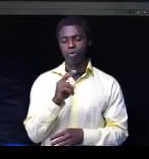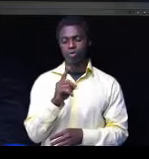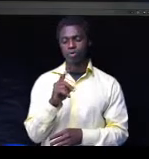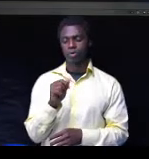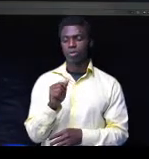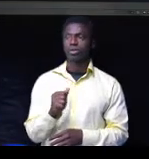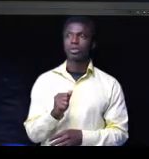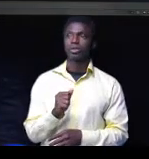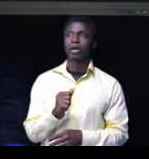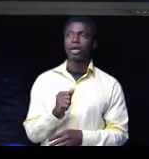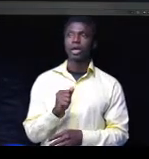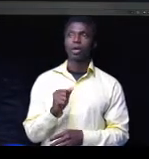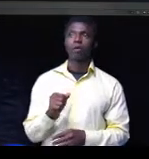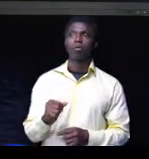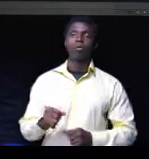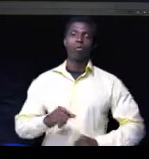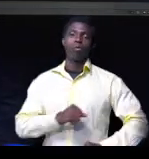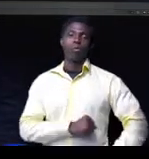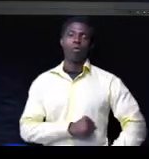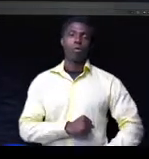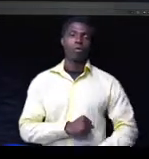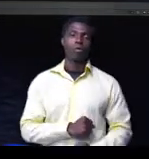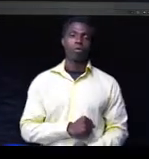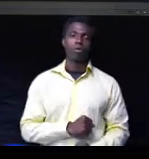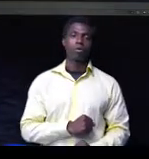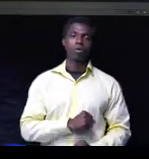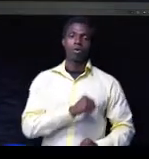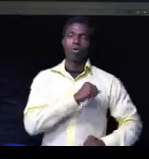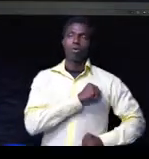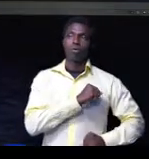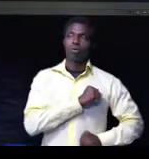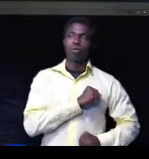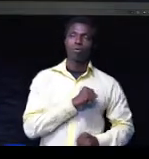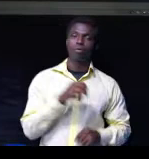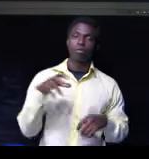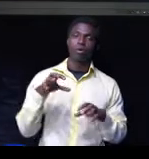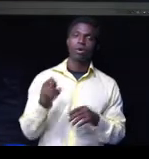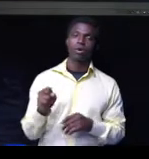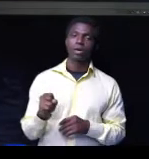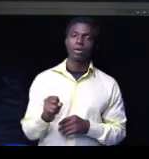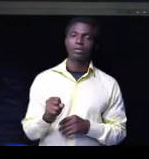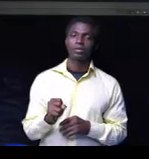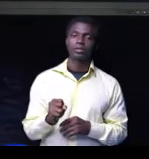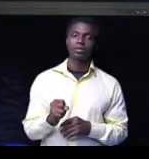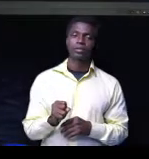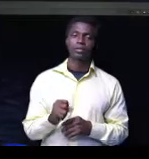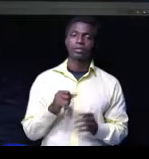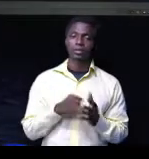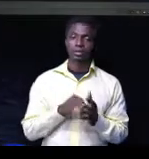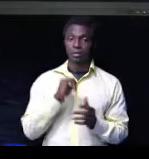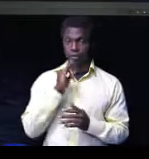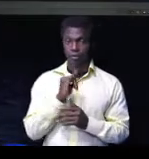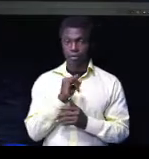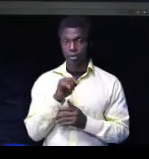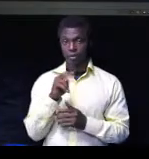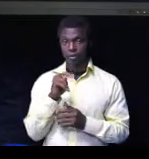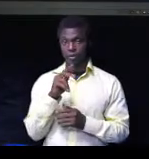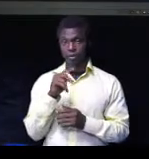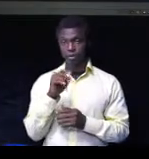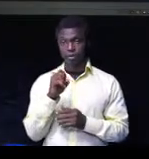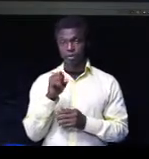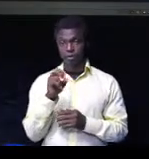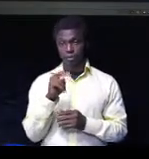was first practiced by the samurai and feudal warrior classes. Judo is an